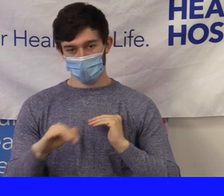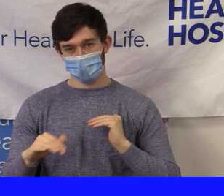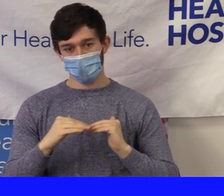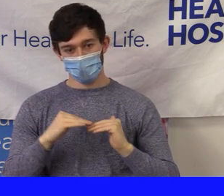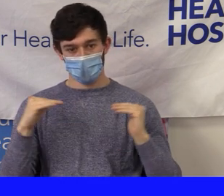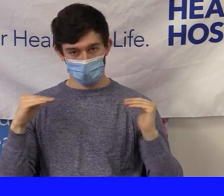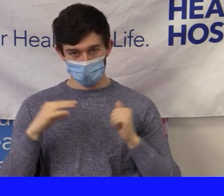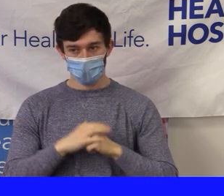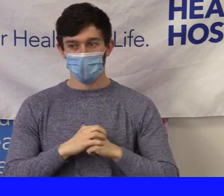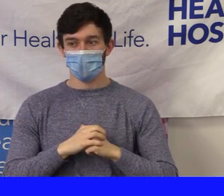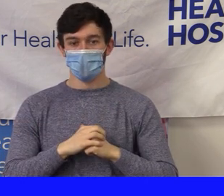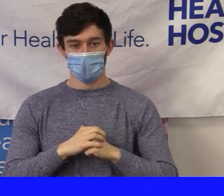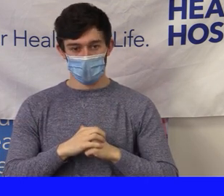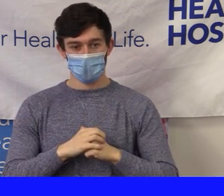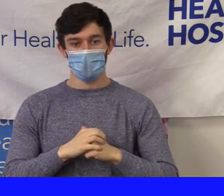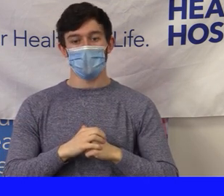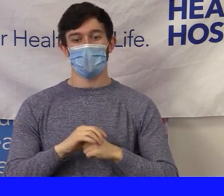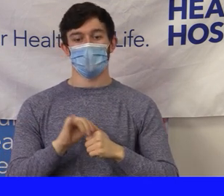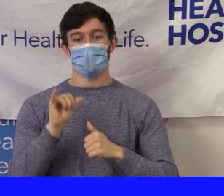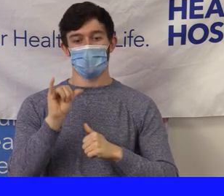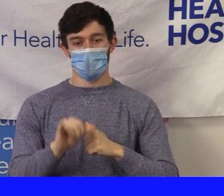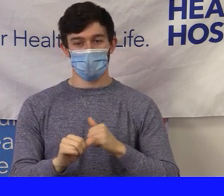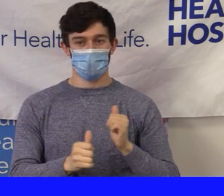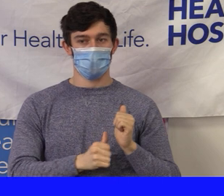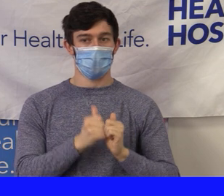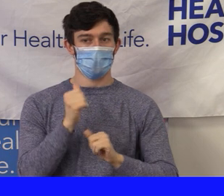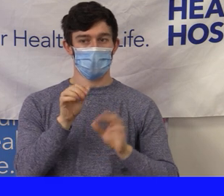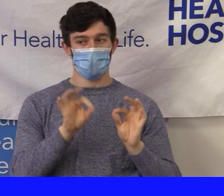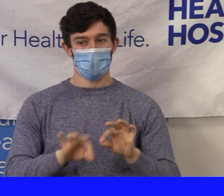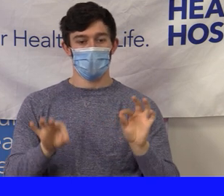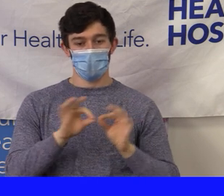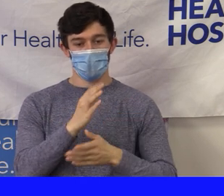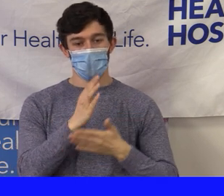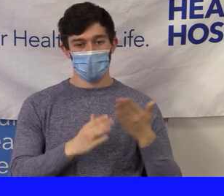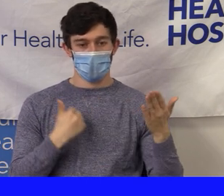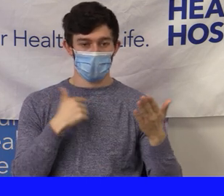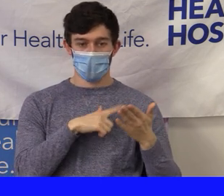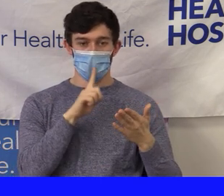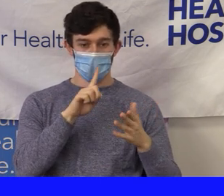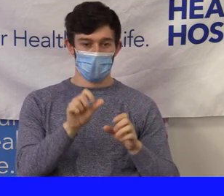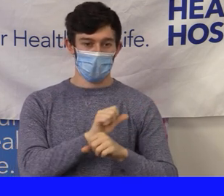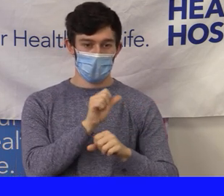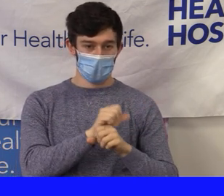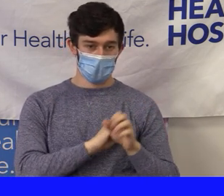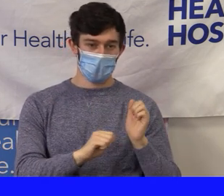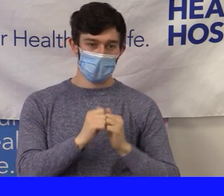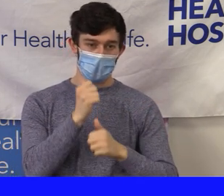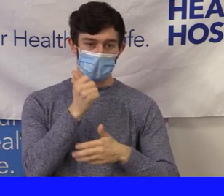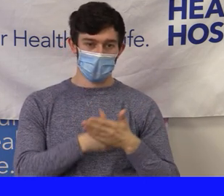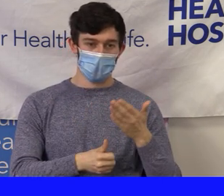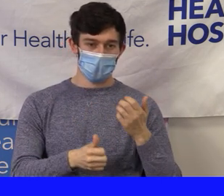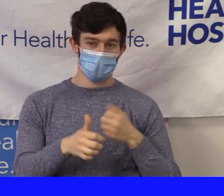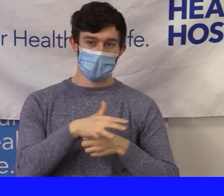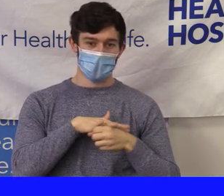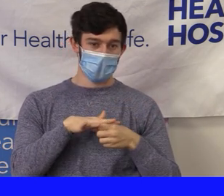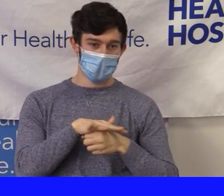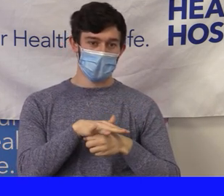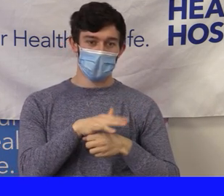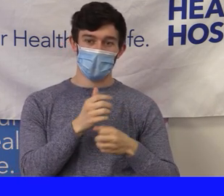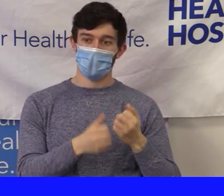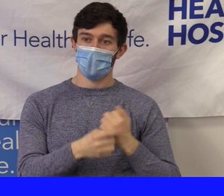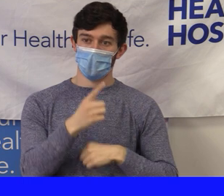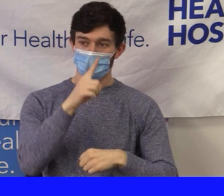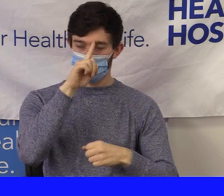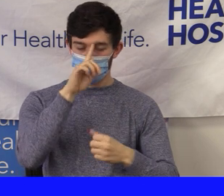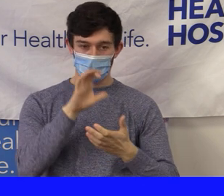level is probably the principal piece that we're working on with each facility. And everyone believes